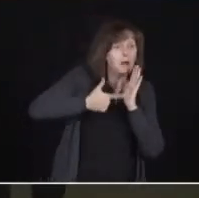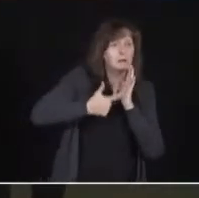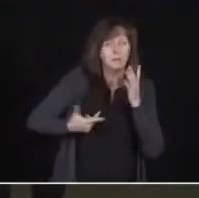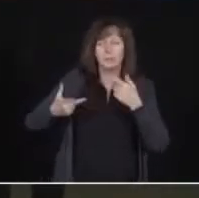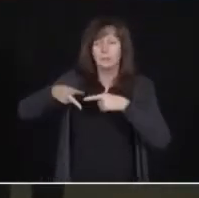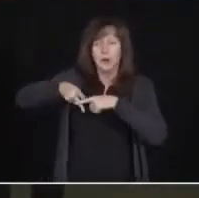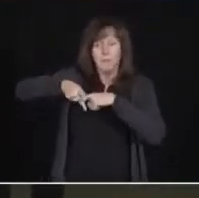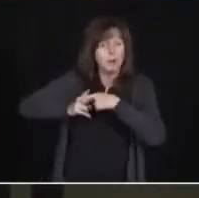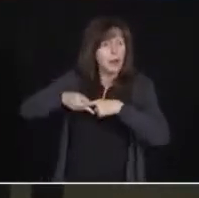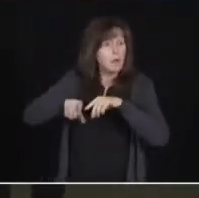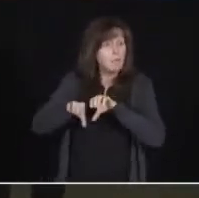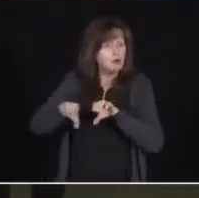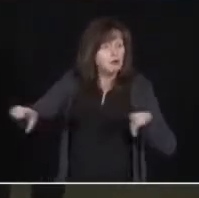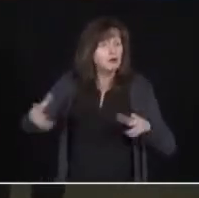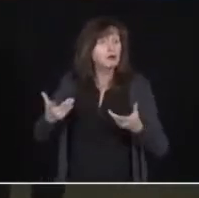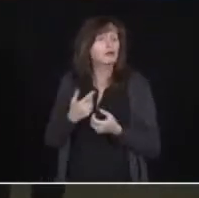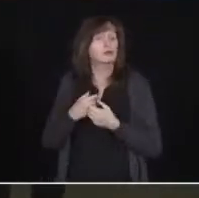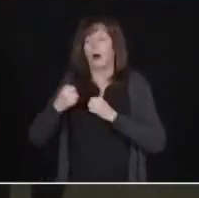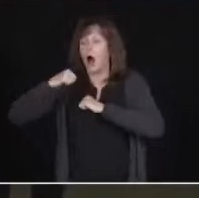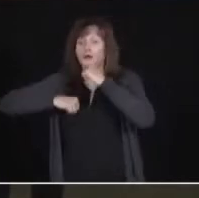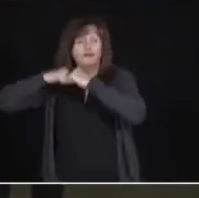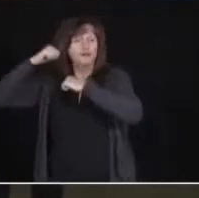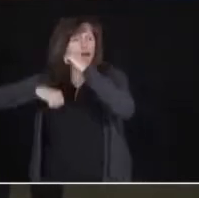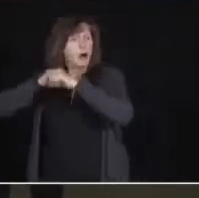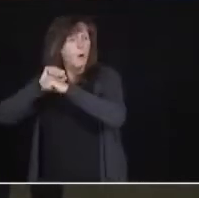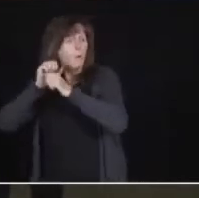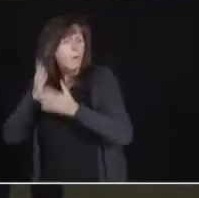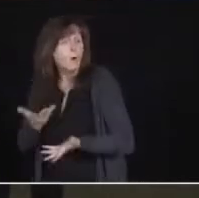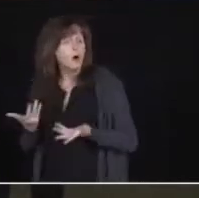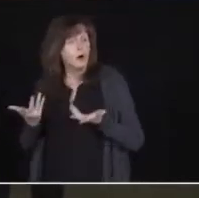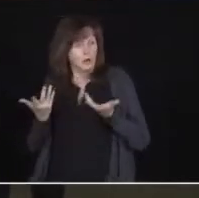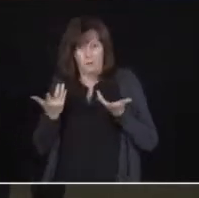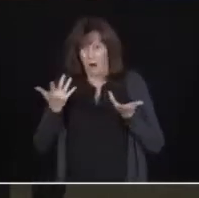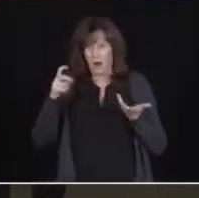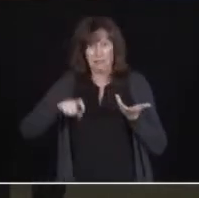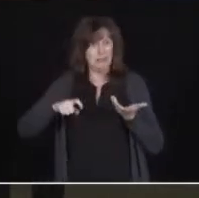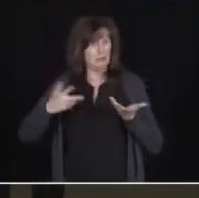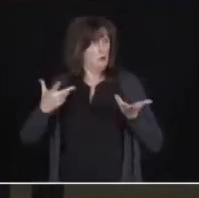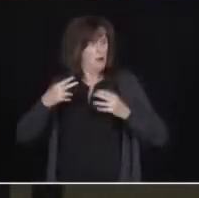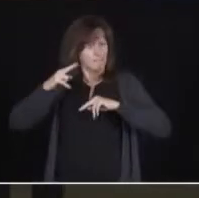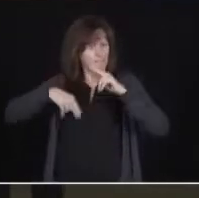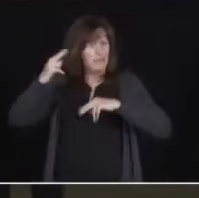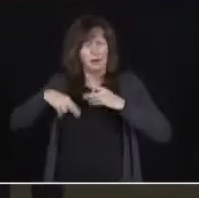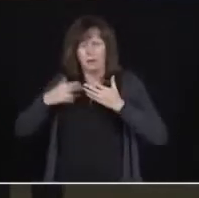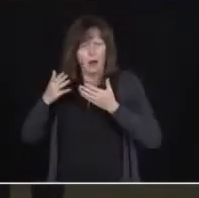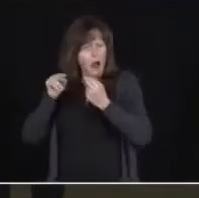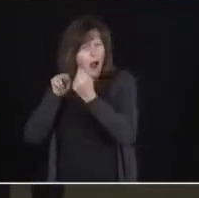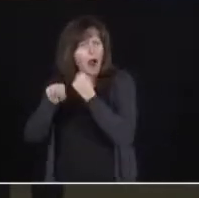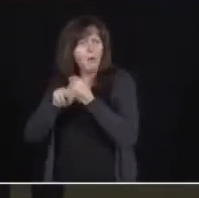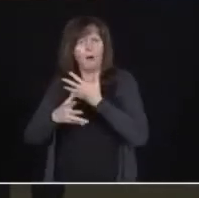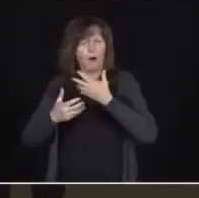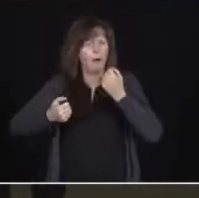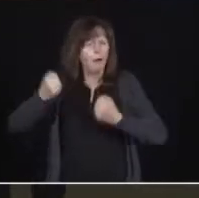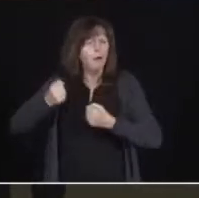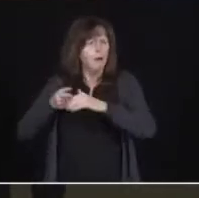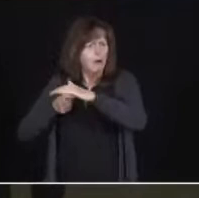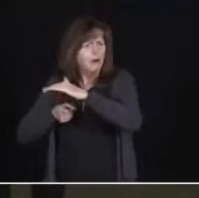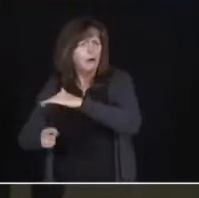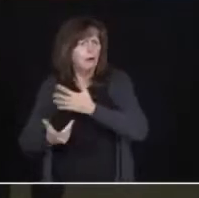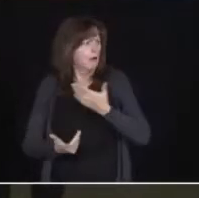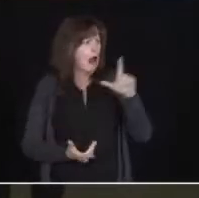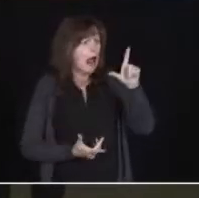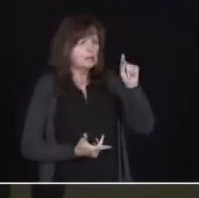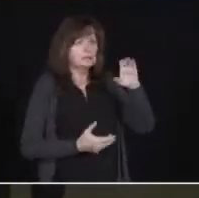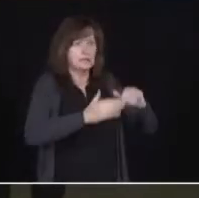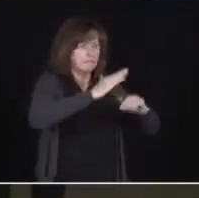need now to build the roads, bridges, highways, transit, and long-term care homes we need for the future. For